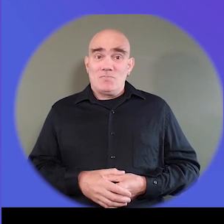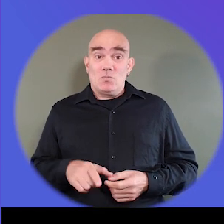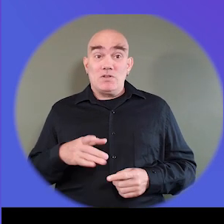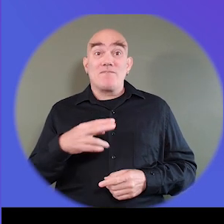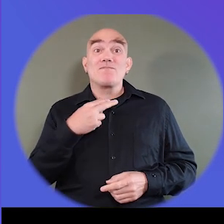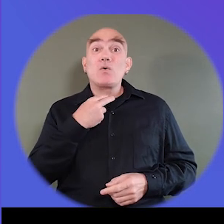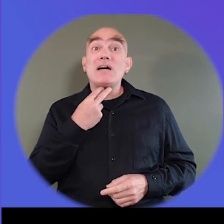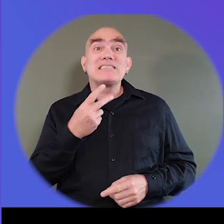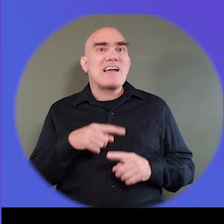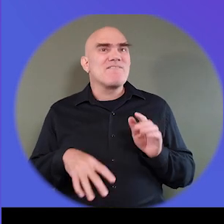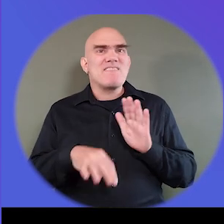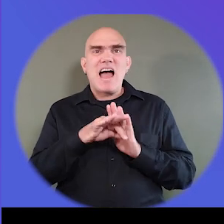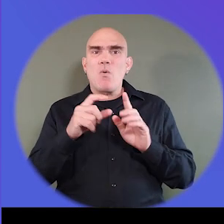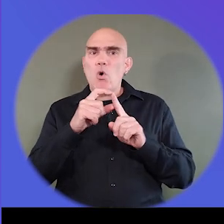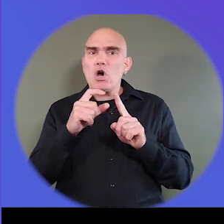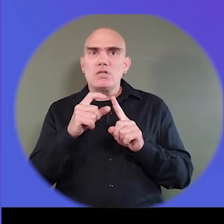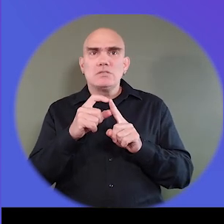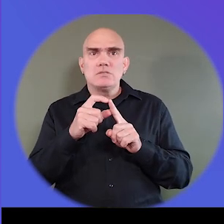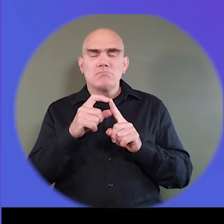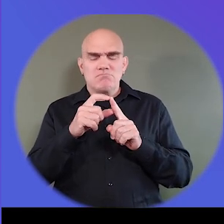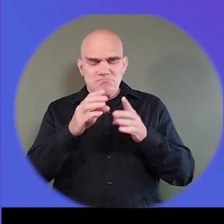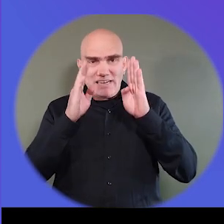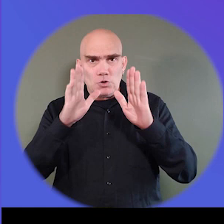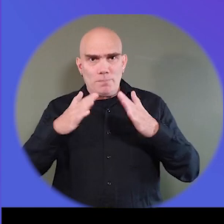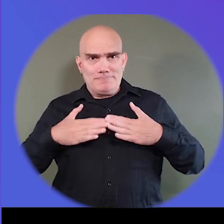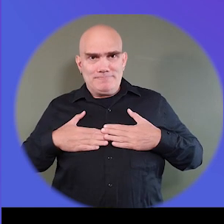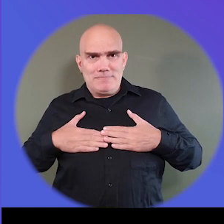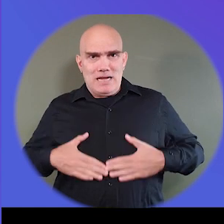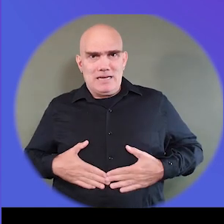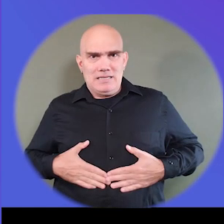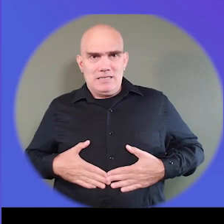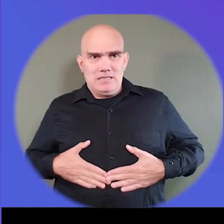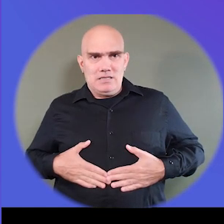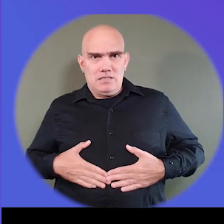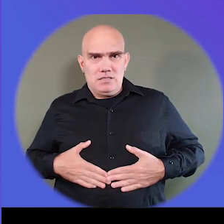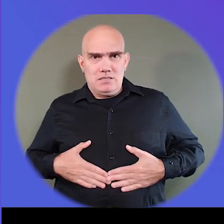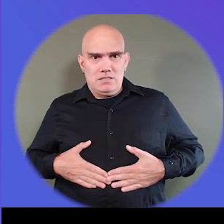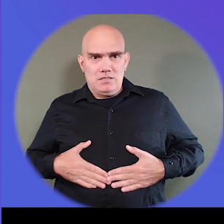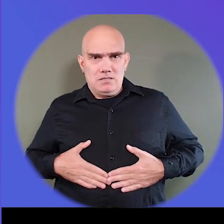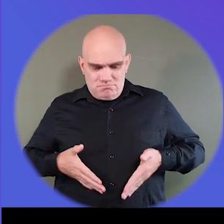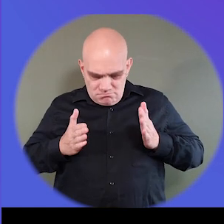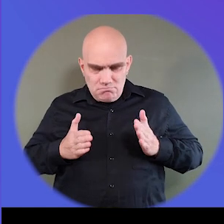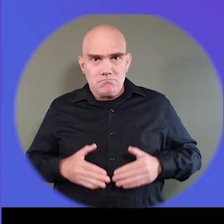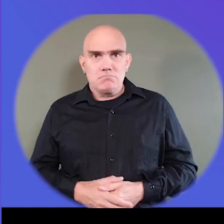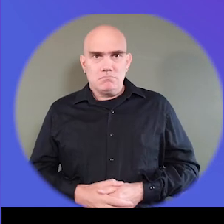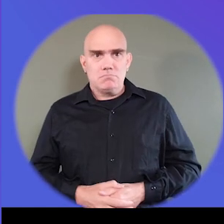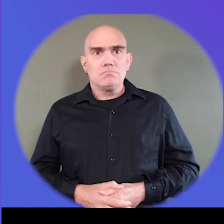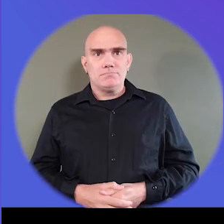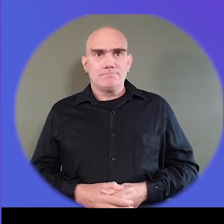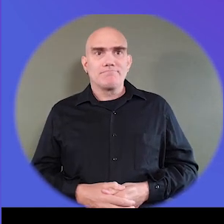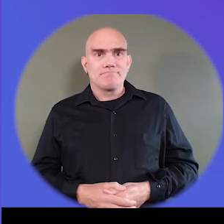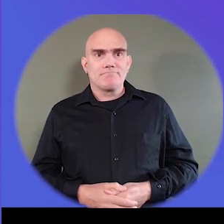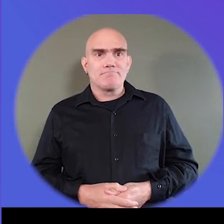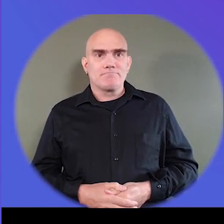When your voice can't find your words, pay attention to your body